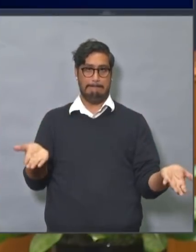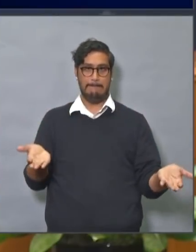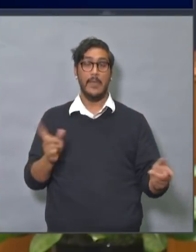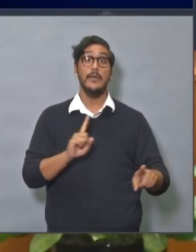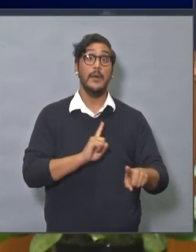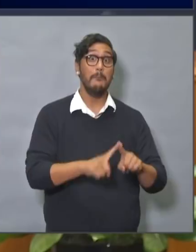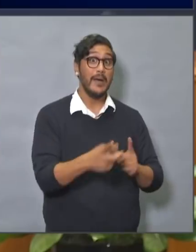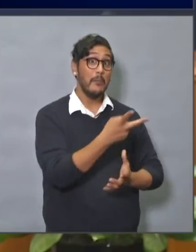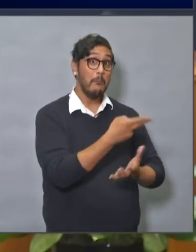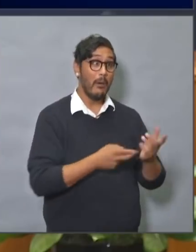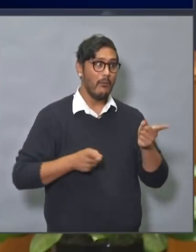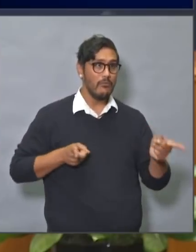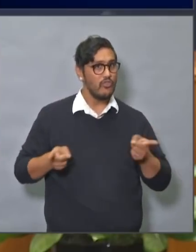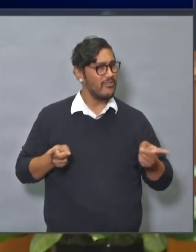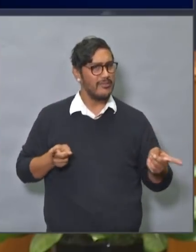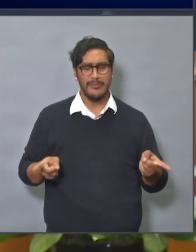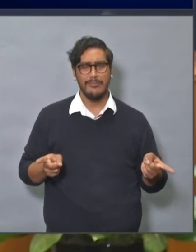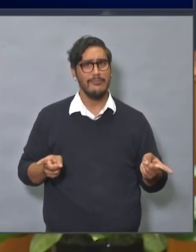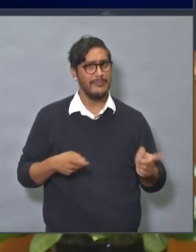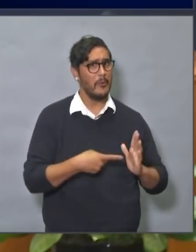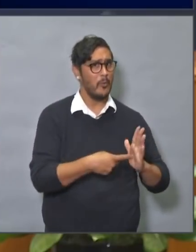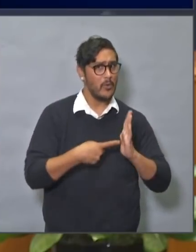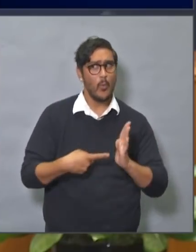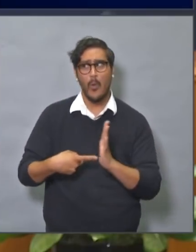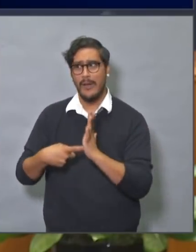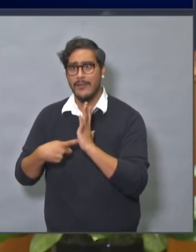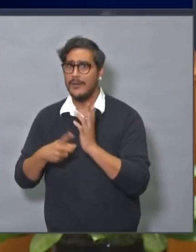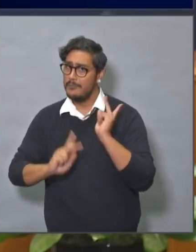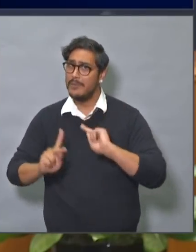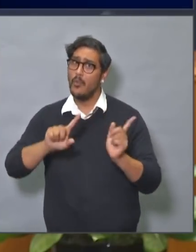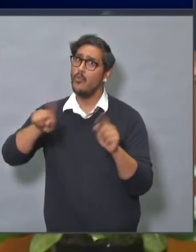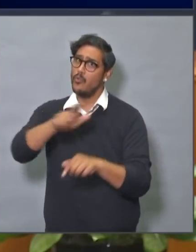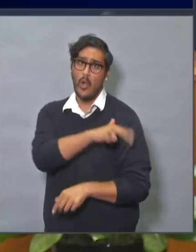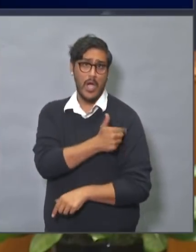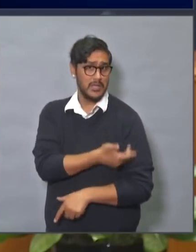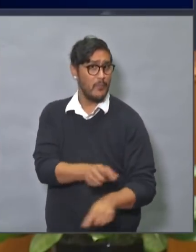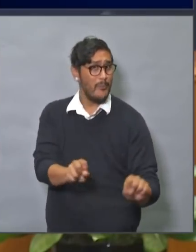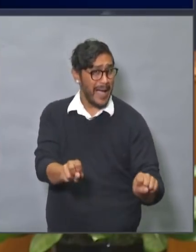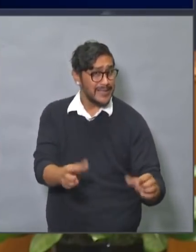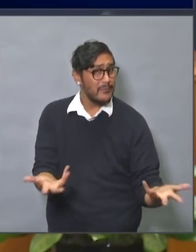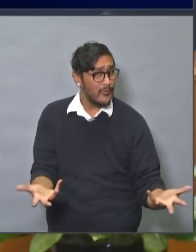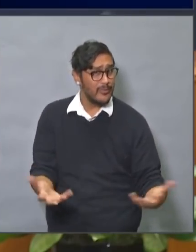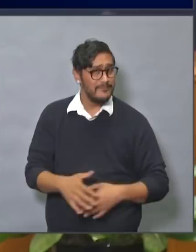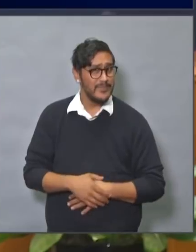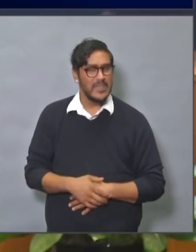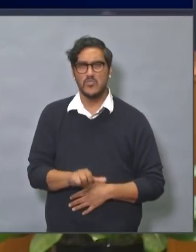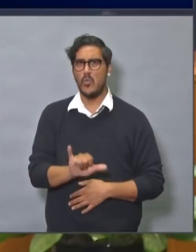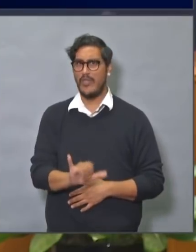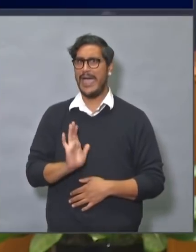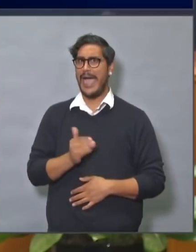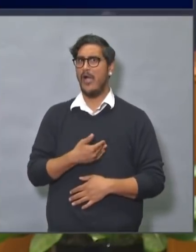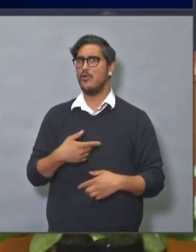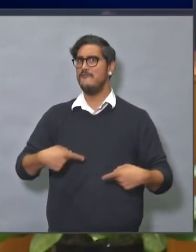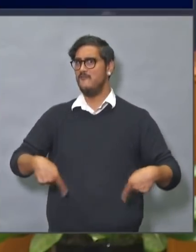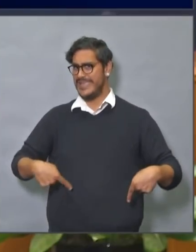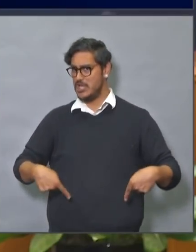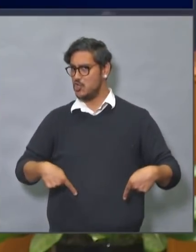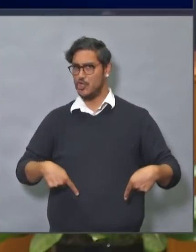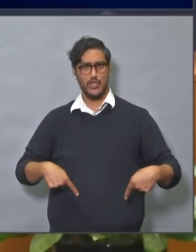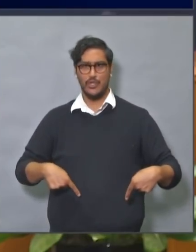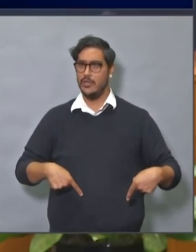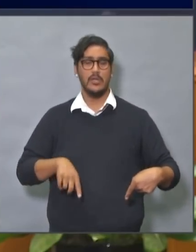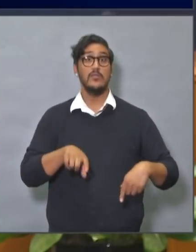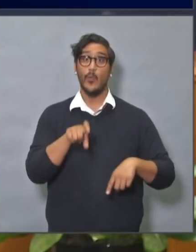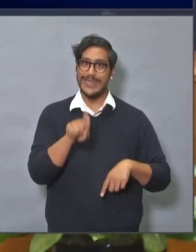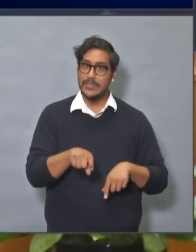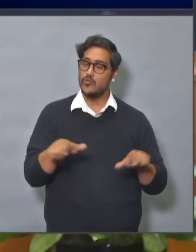of symptoms that can require that people are hospitalized. So that's our biggest fear, that we don't take all the steps we need to